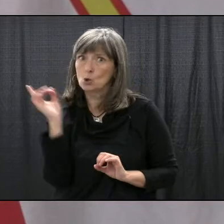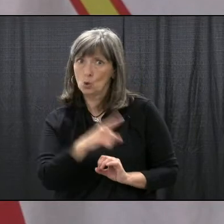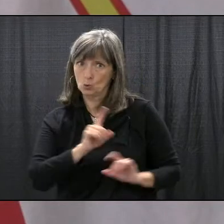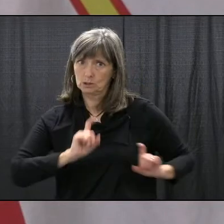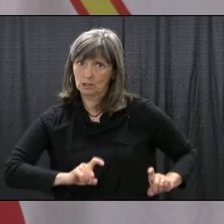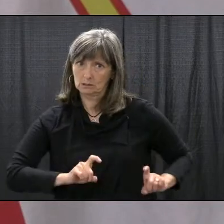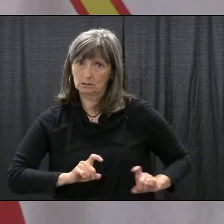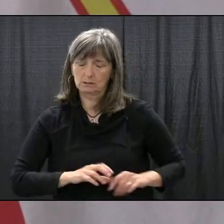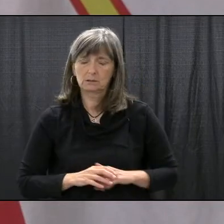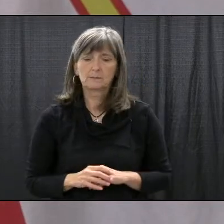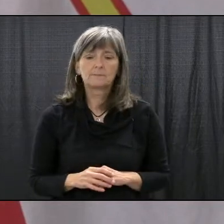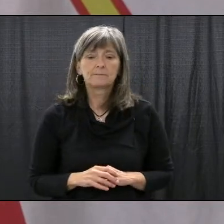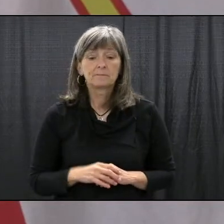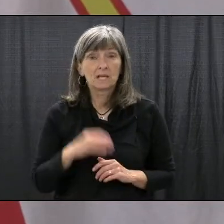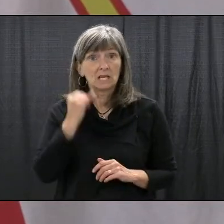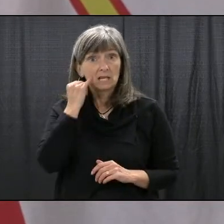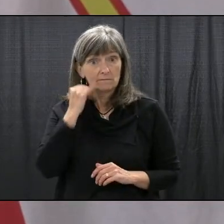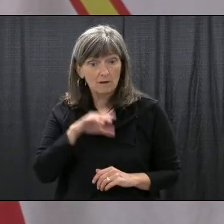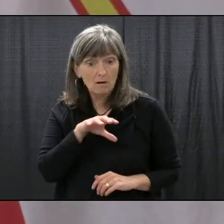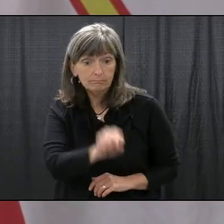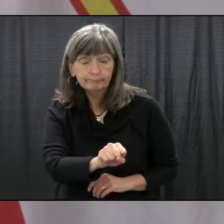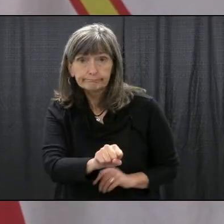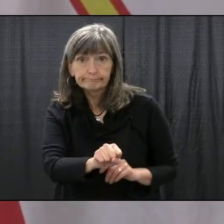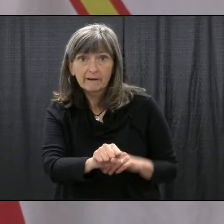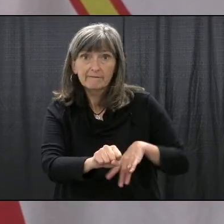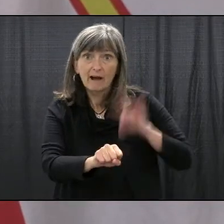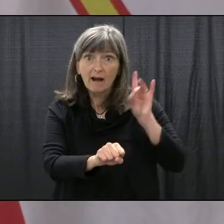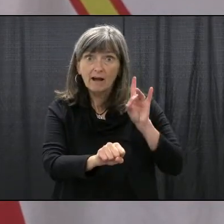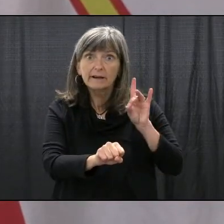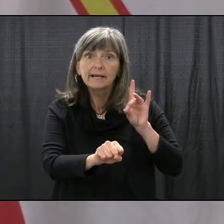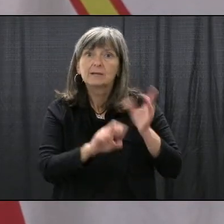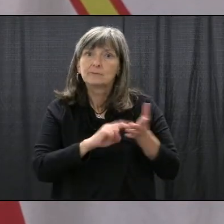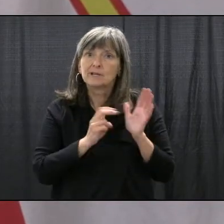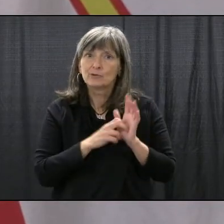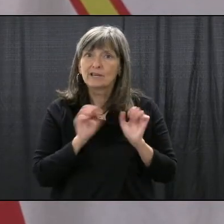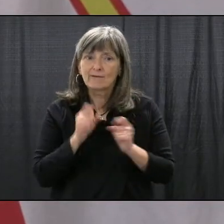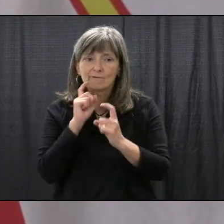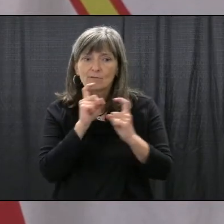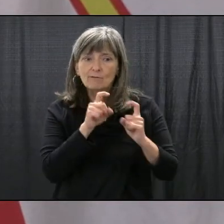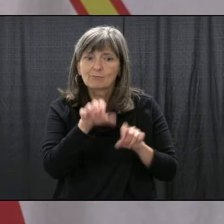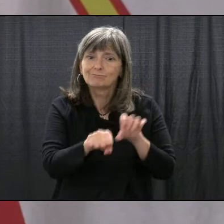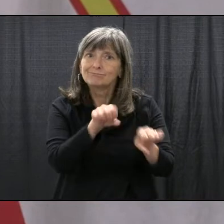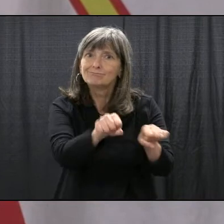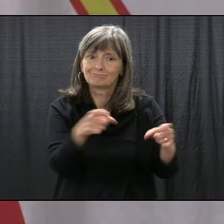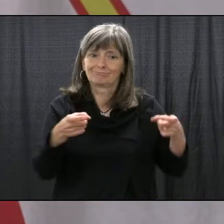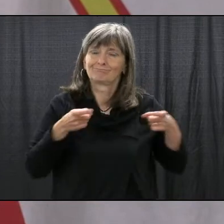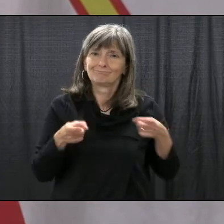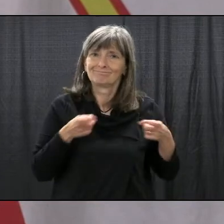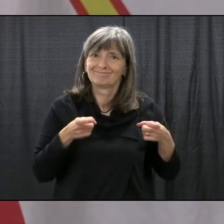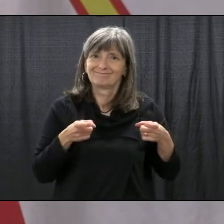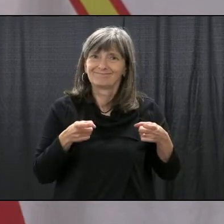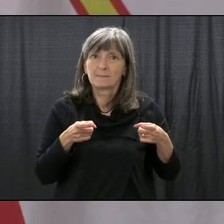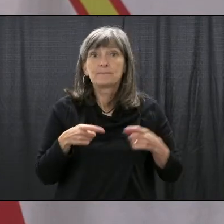so if we can find the cases, we can contact trace them. And, we have our wastewater